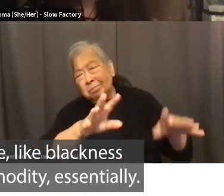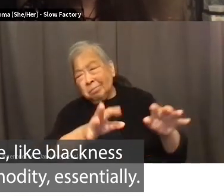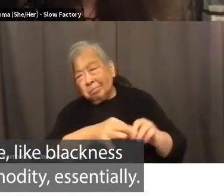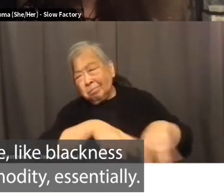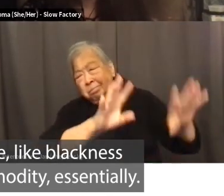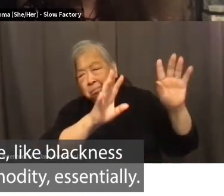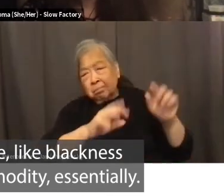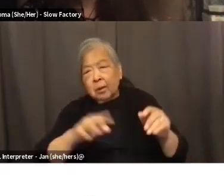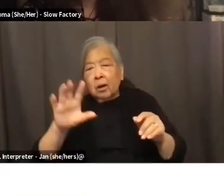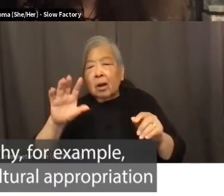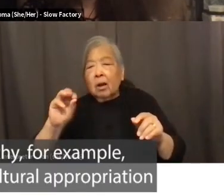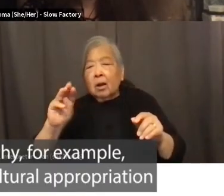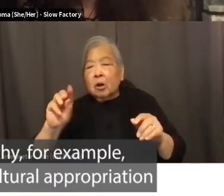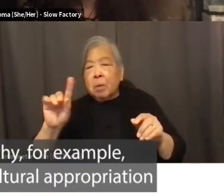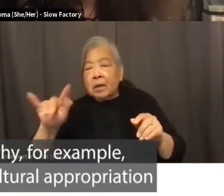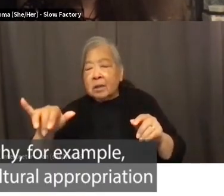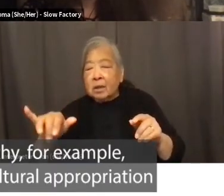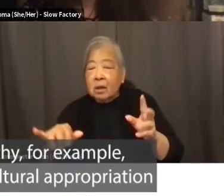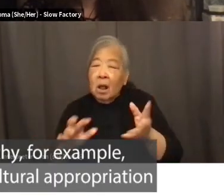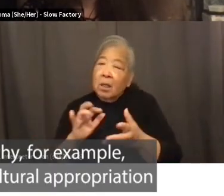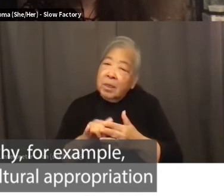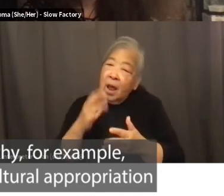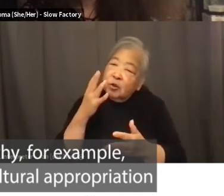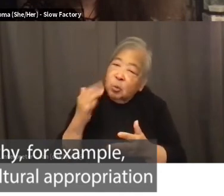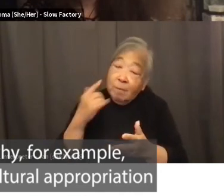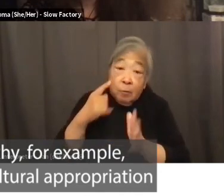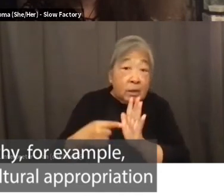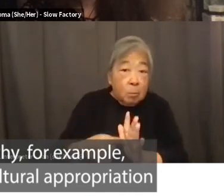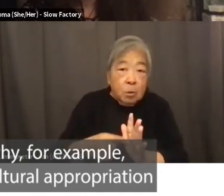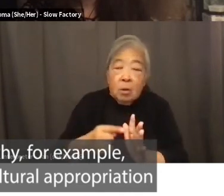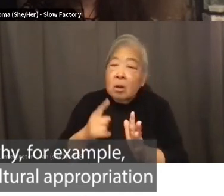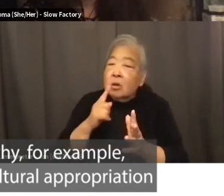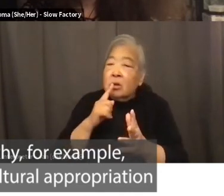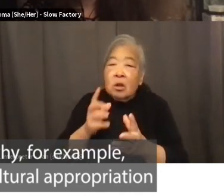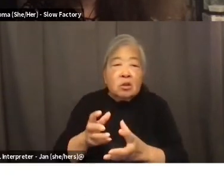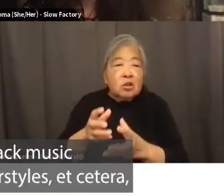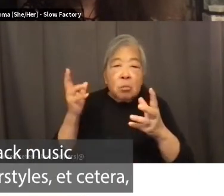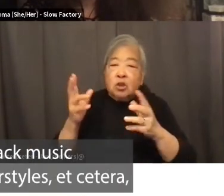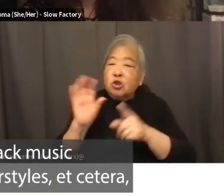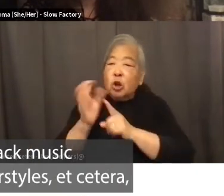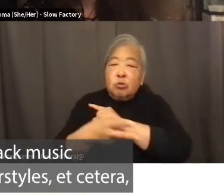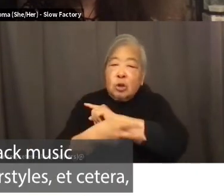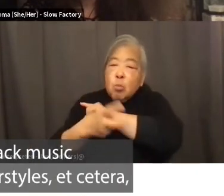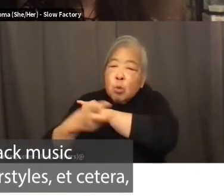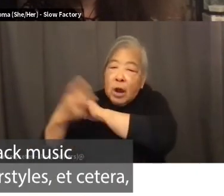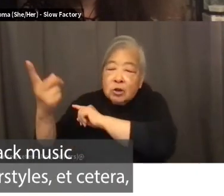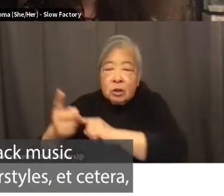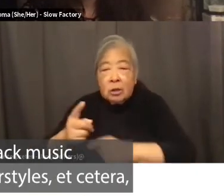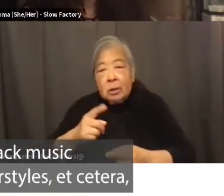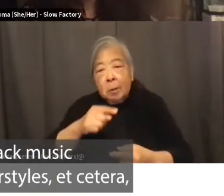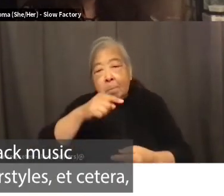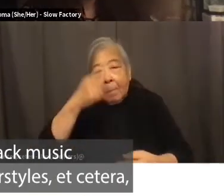seen as a commodity essentially. And so that is why, for example, there's so much cultural appropriation of like Black music